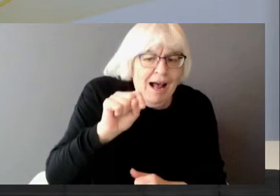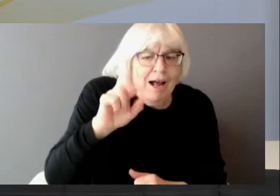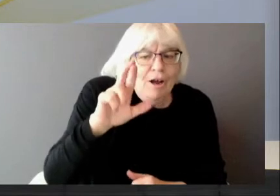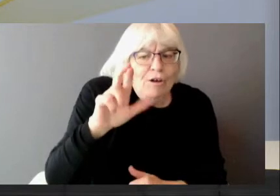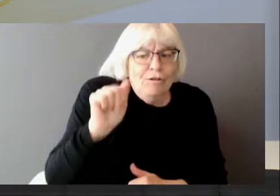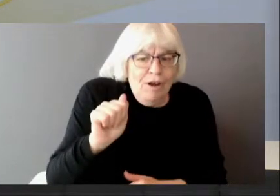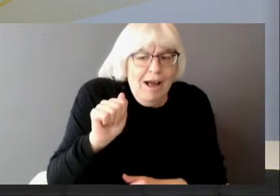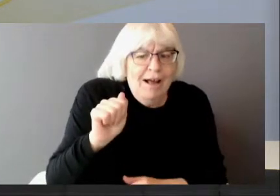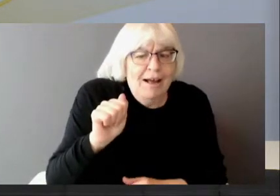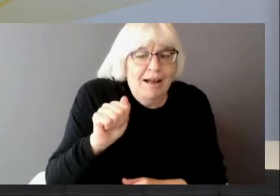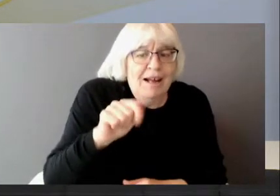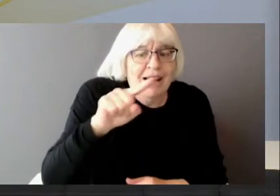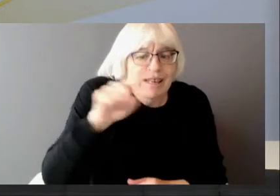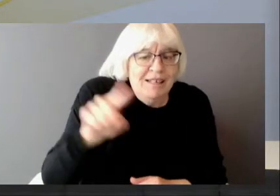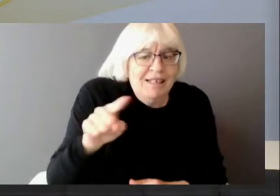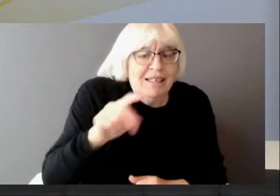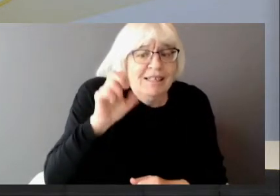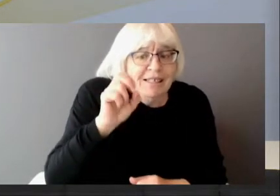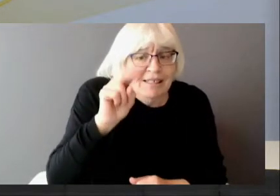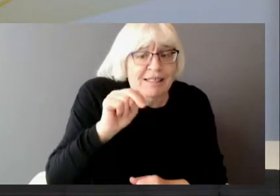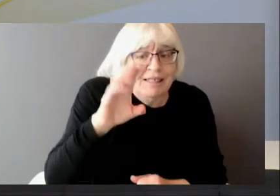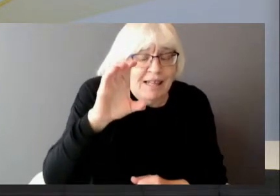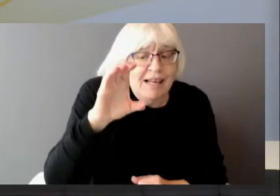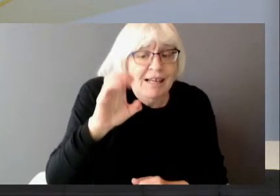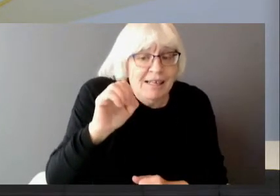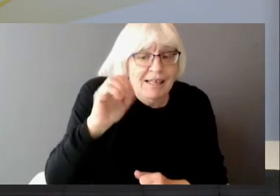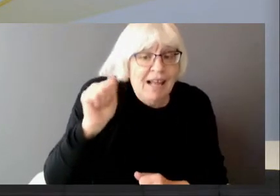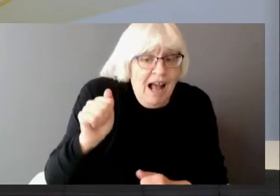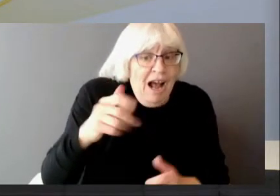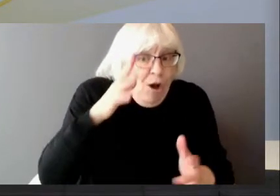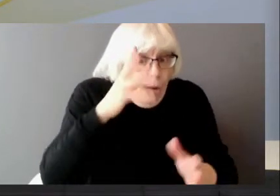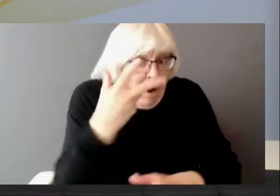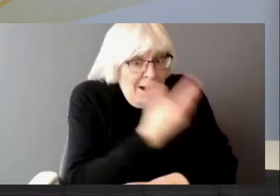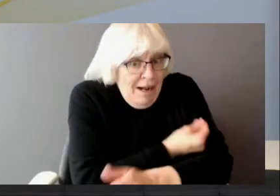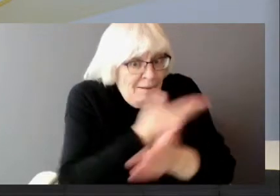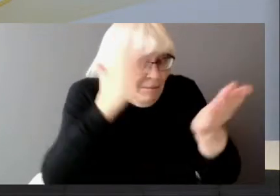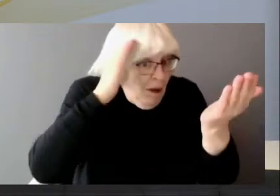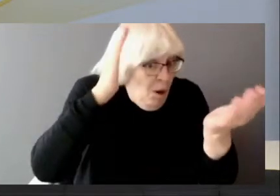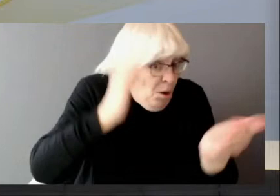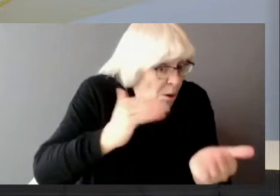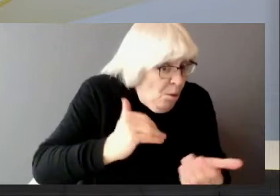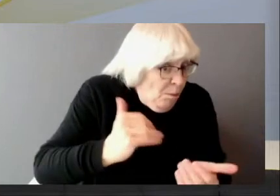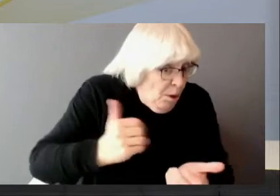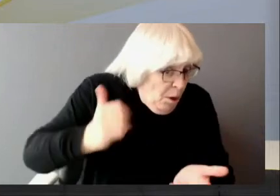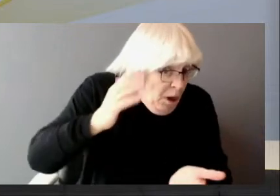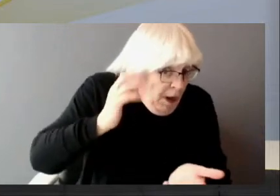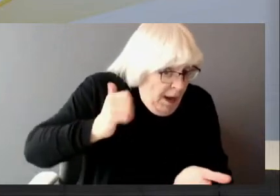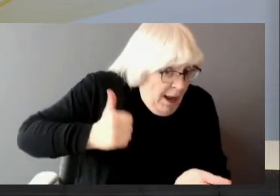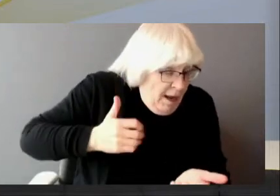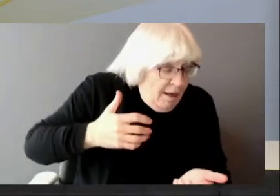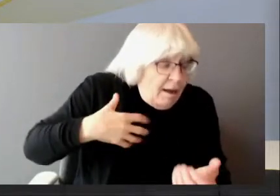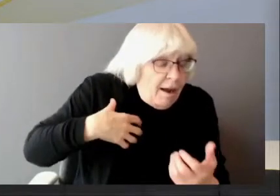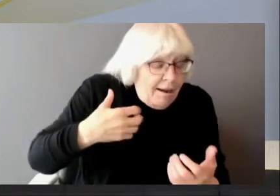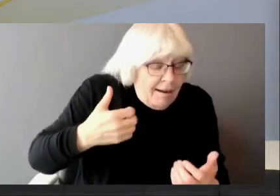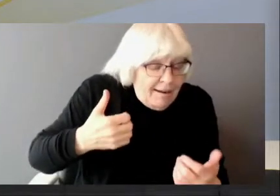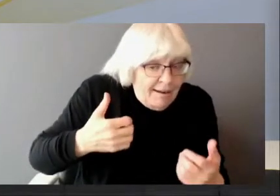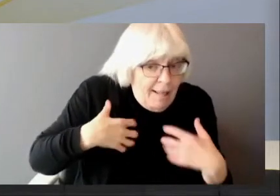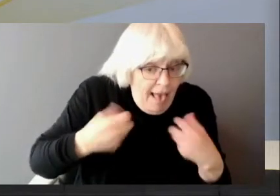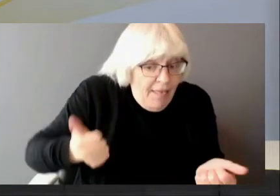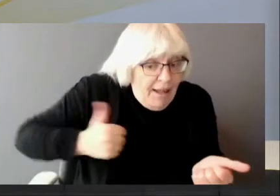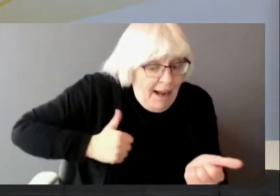and we will be awaiting Health Canada and NACI approval and guidance on these vaccines.